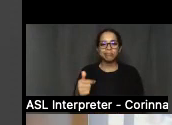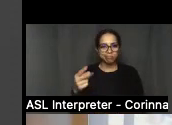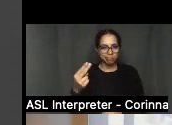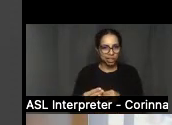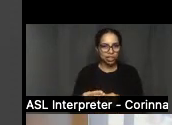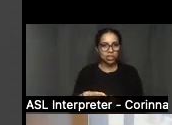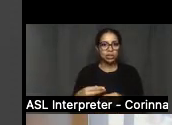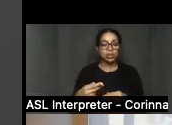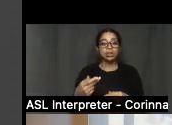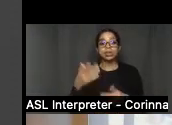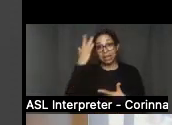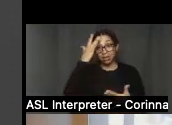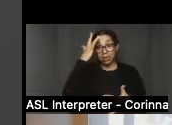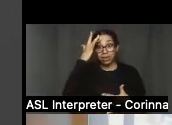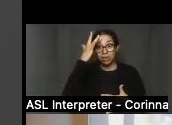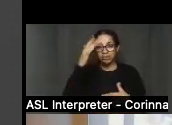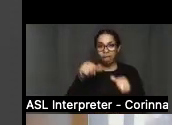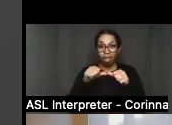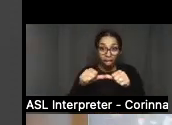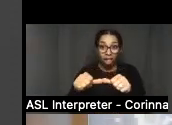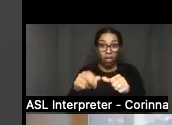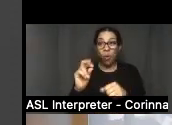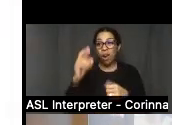of climate-related issues.